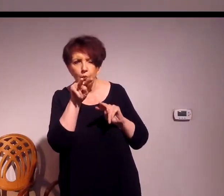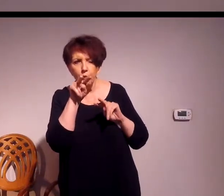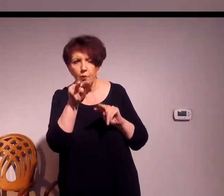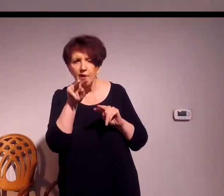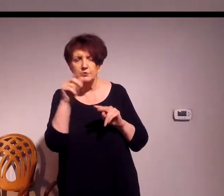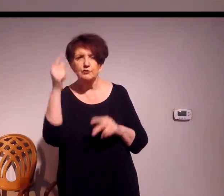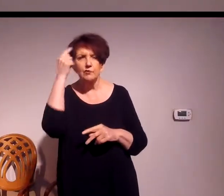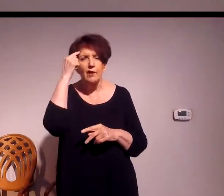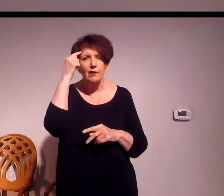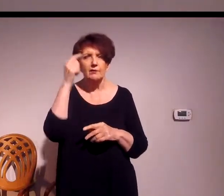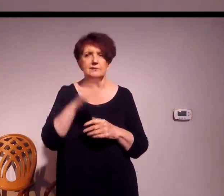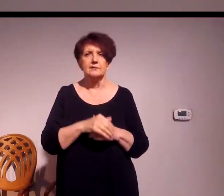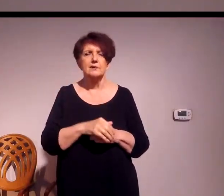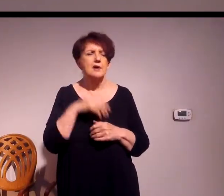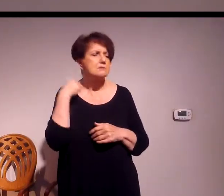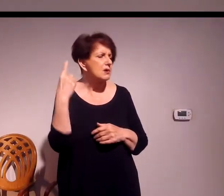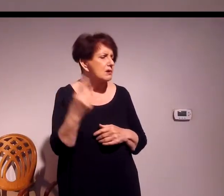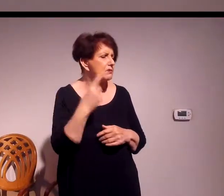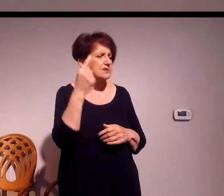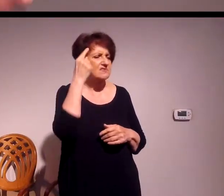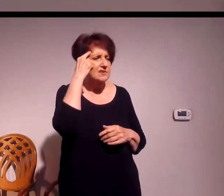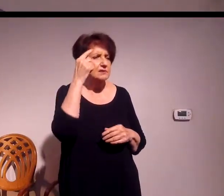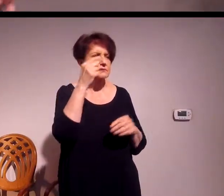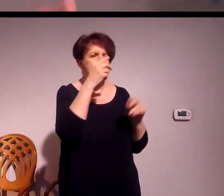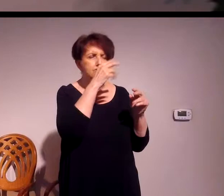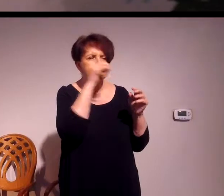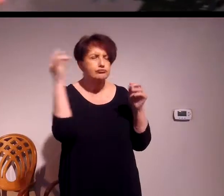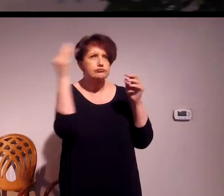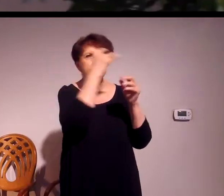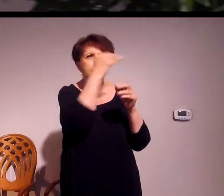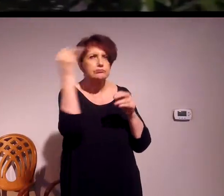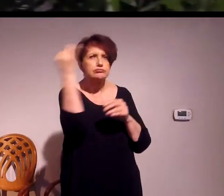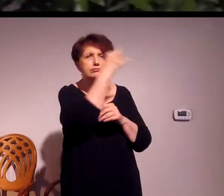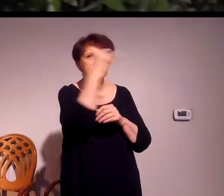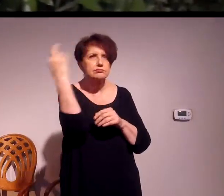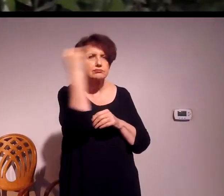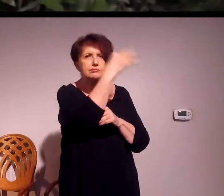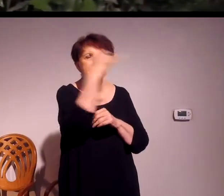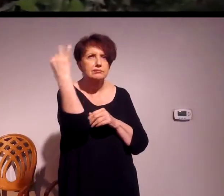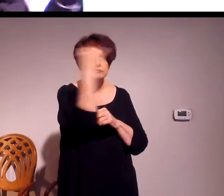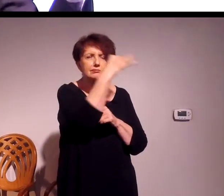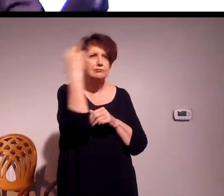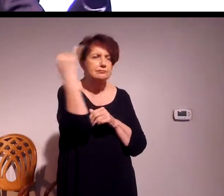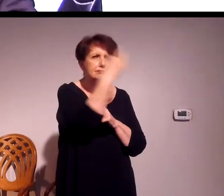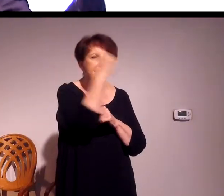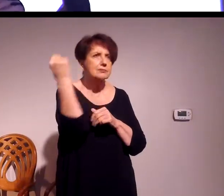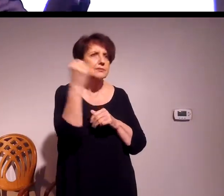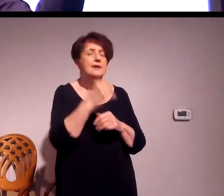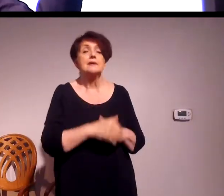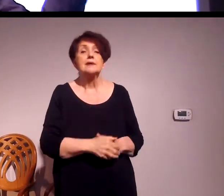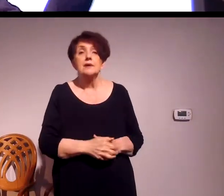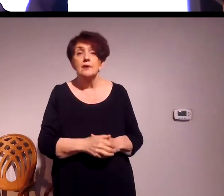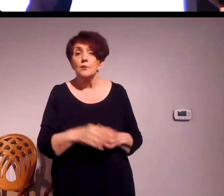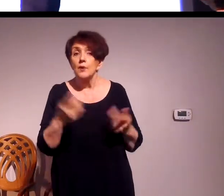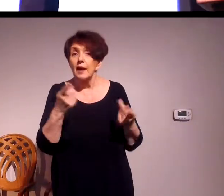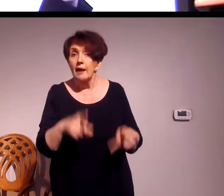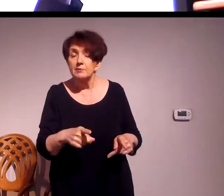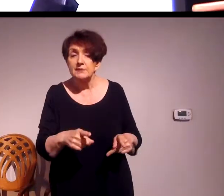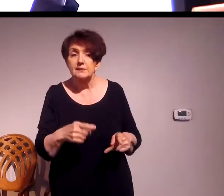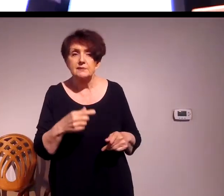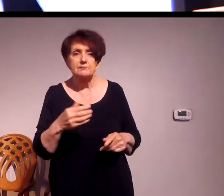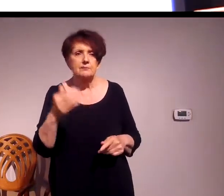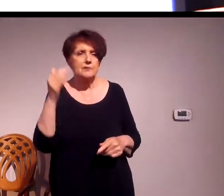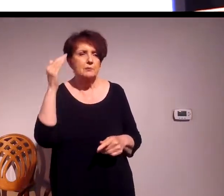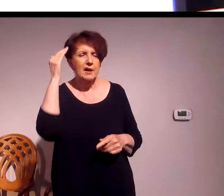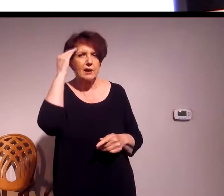I'm always thinking. You know, those thoughts just keep going and going and going and going and going. And I'm aware of the fact that what happens on my